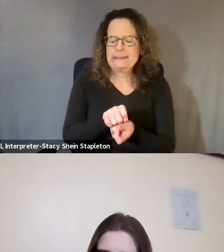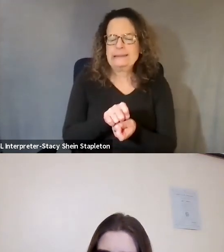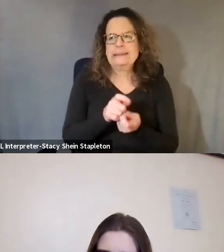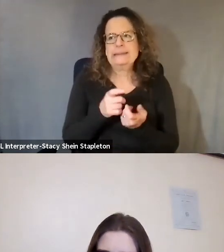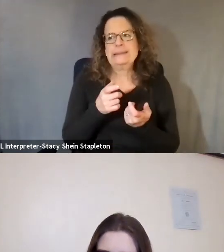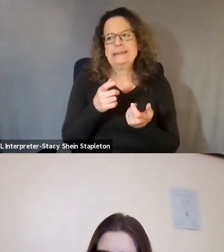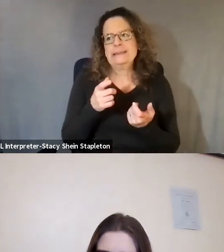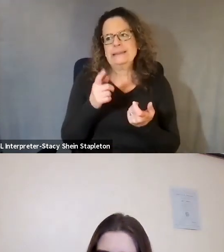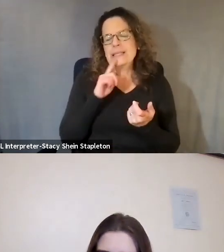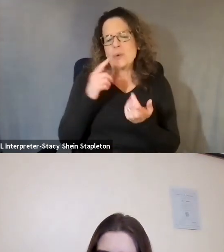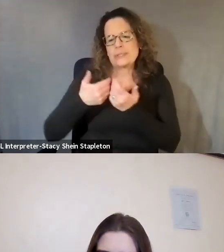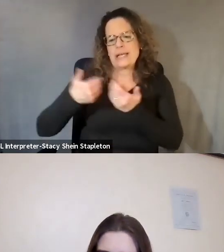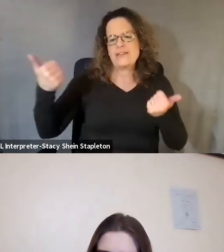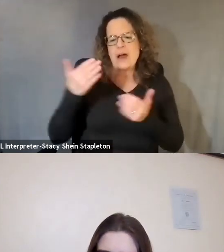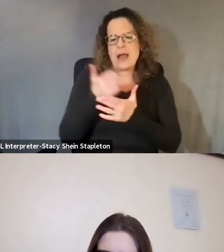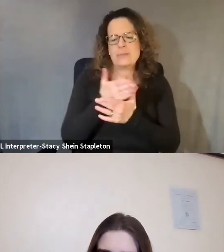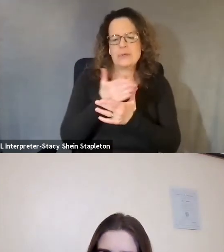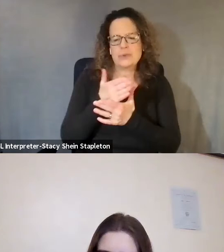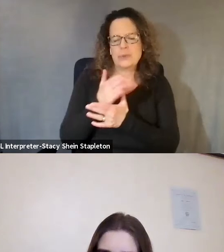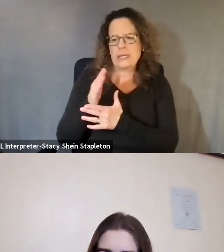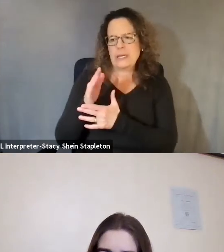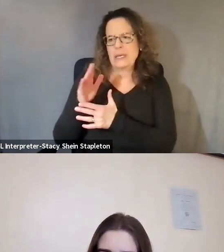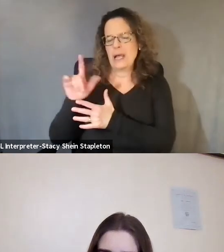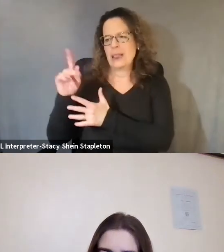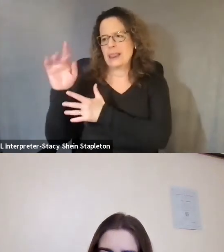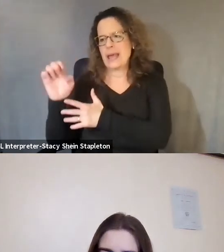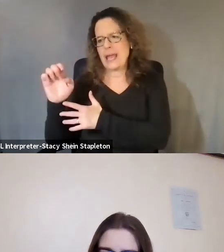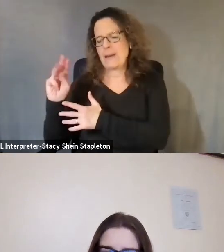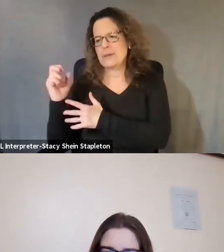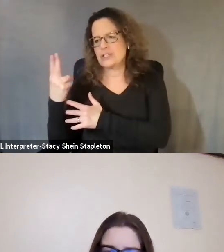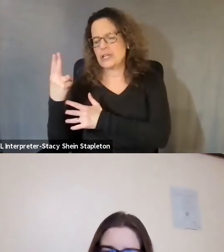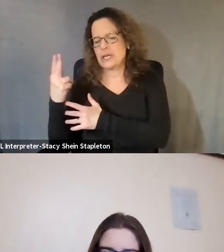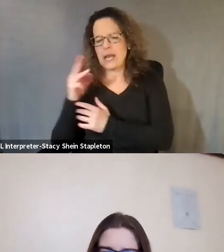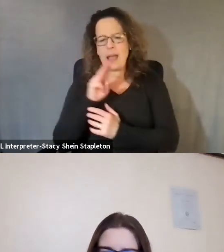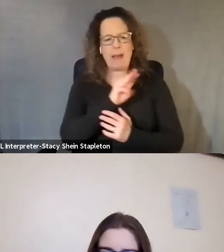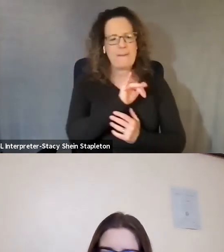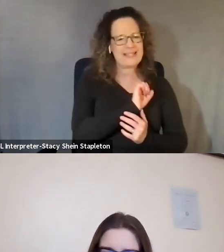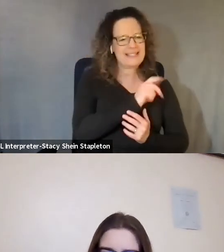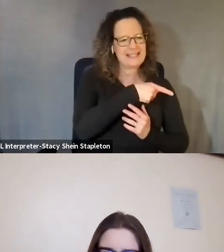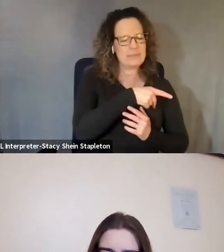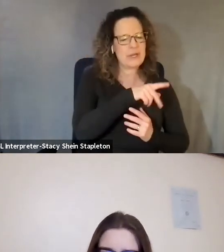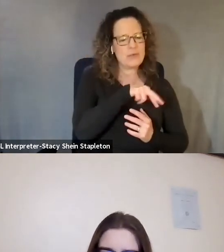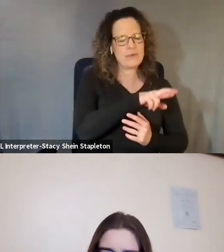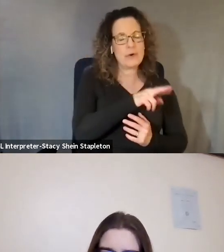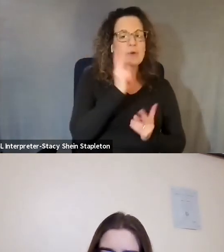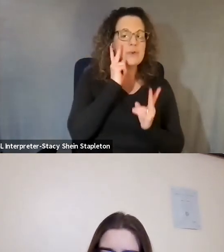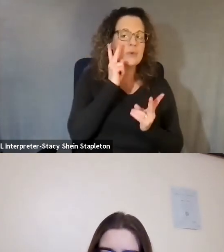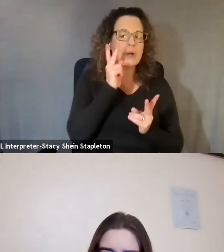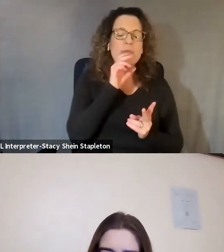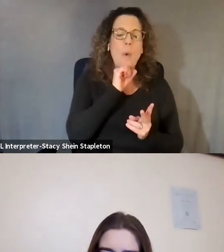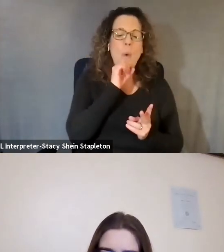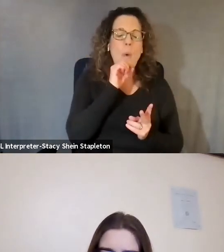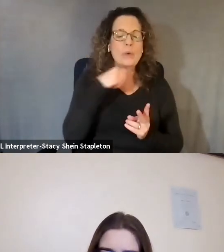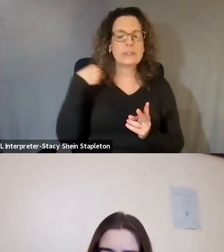a divide between Lake Michigan and the Mississippi River. If you look back over the old historical